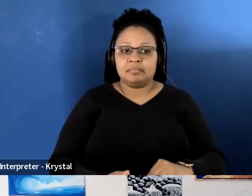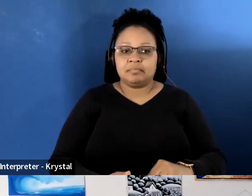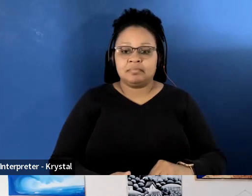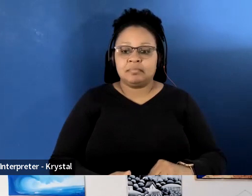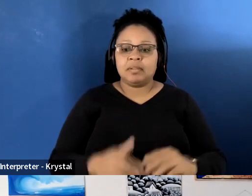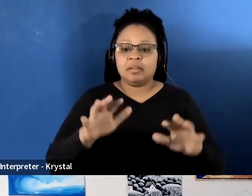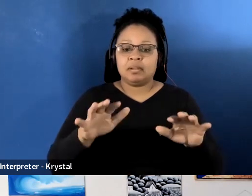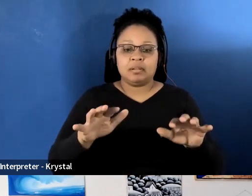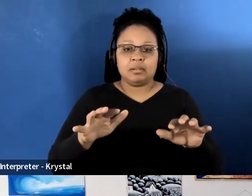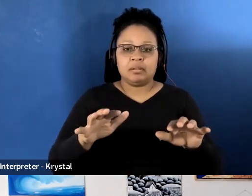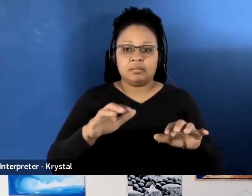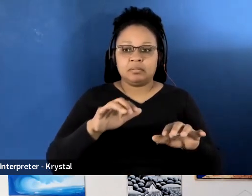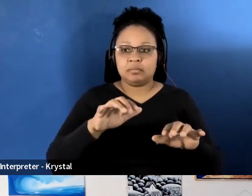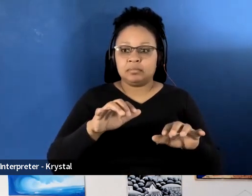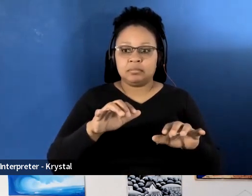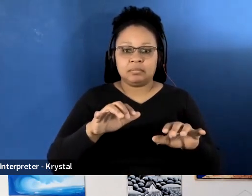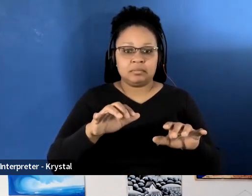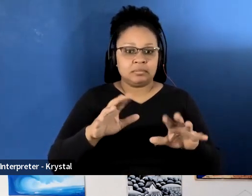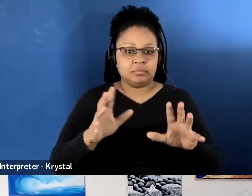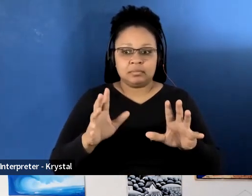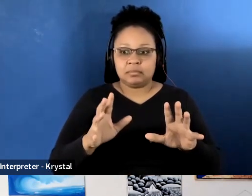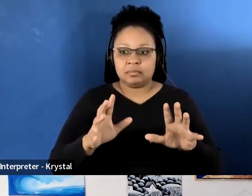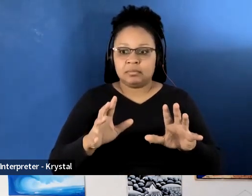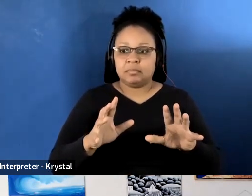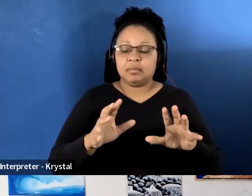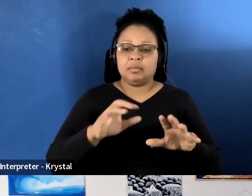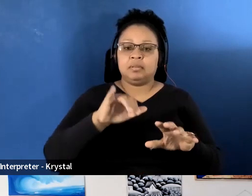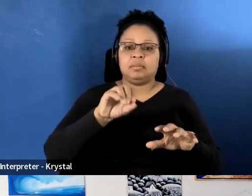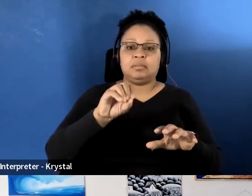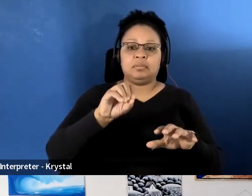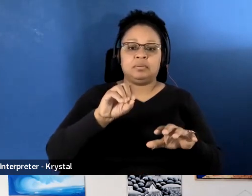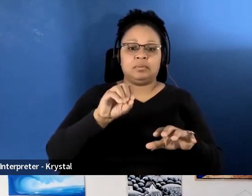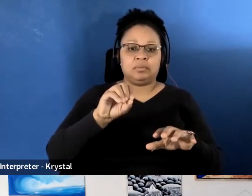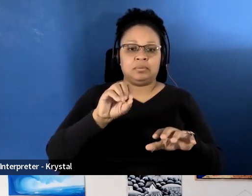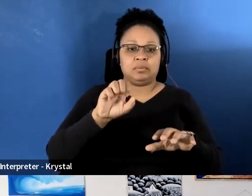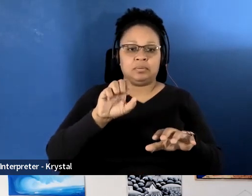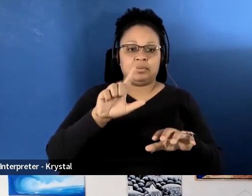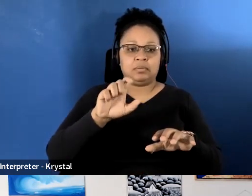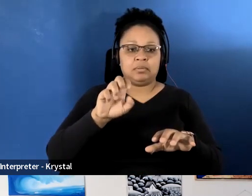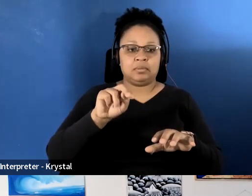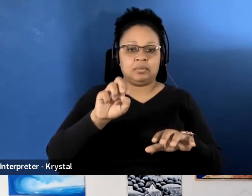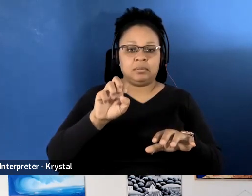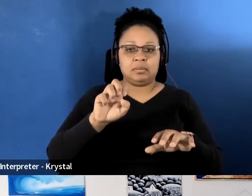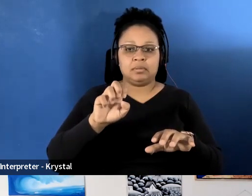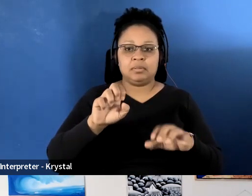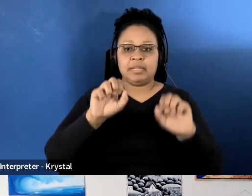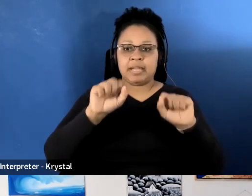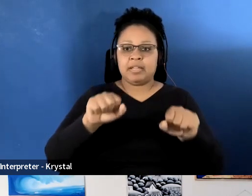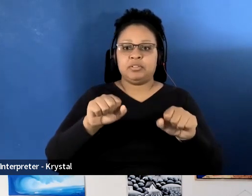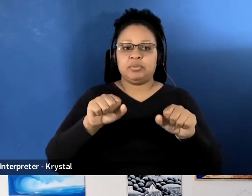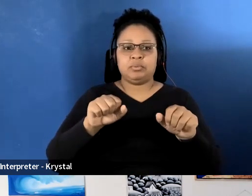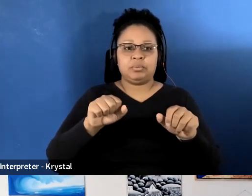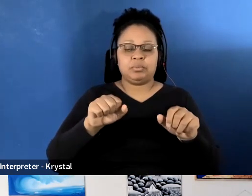You would feel Jolene, the autism community. Jolene, I was wondering if you can share if you have any tips or things that you've seen,